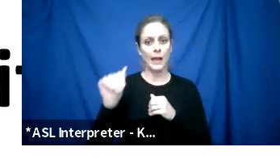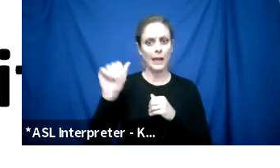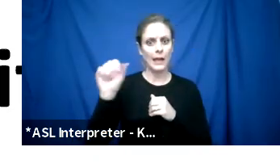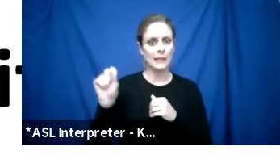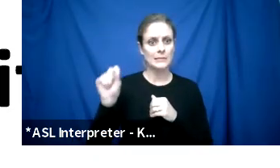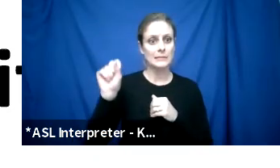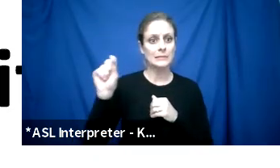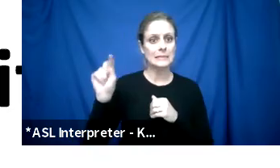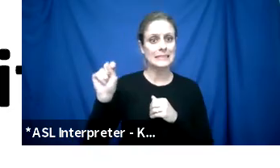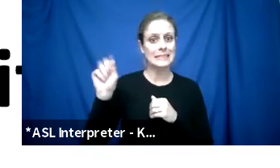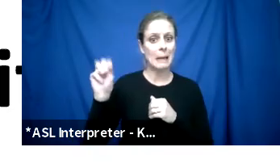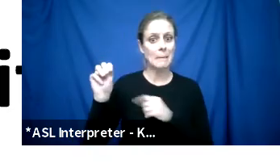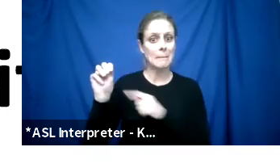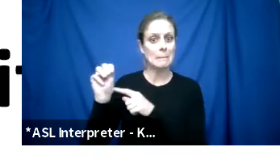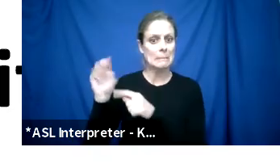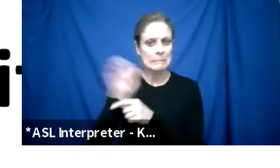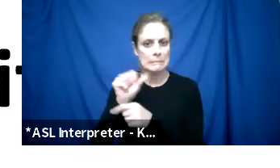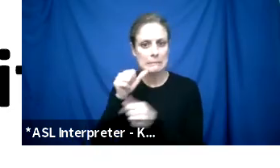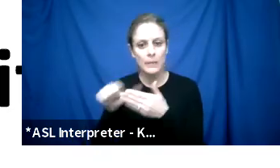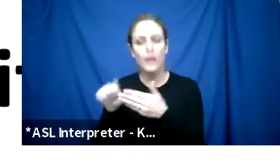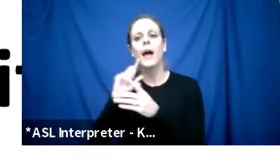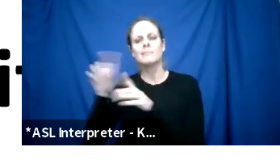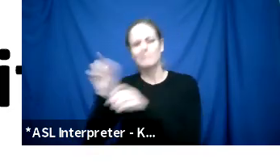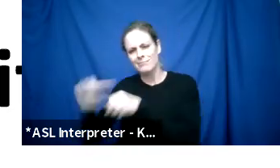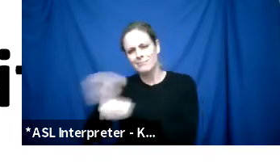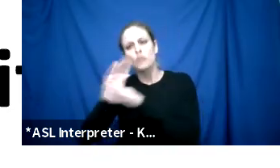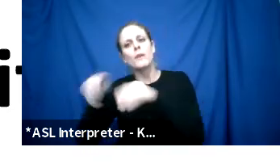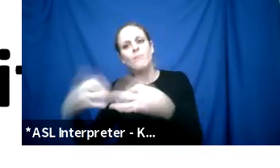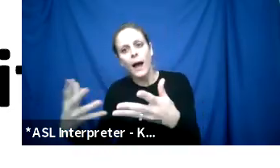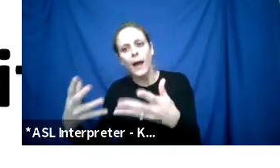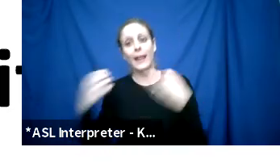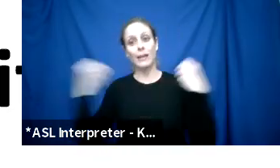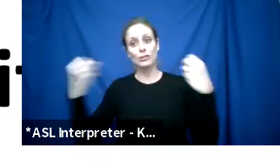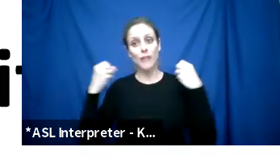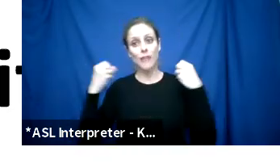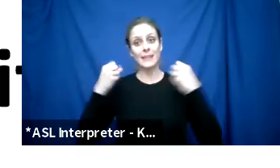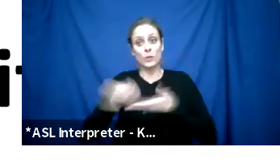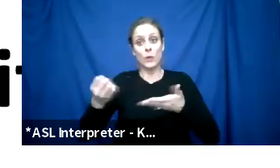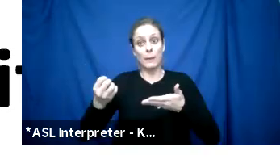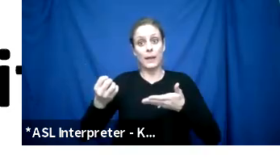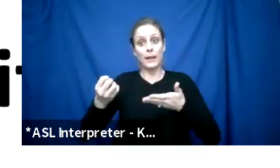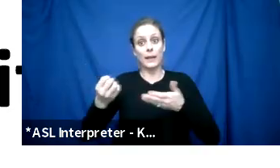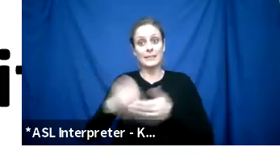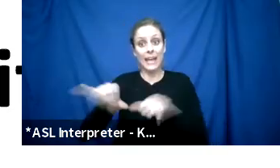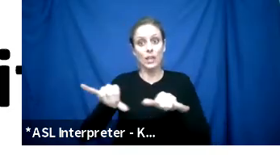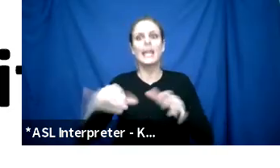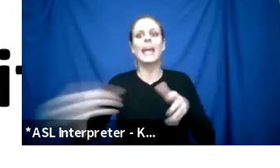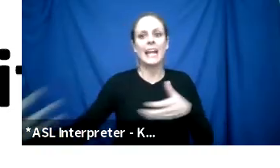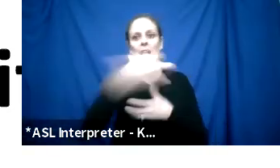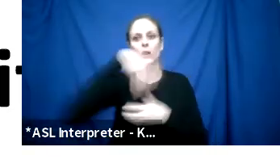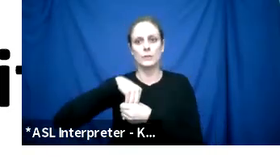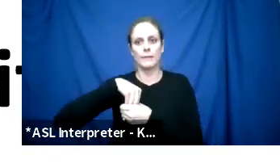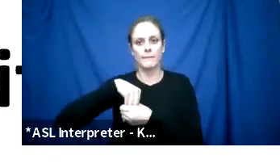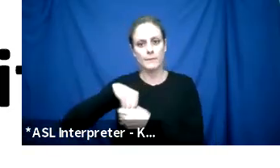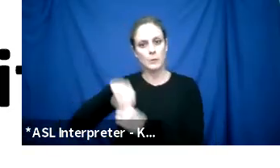with providing inclusive exercise equipment standards, and that might be a place to look if you're looking